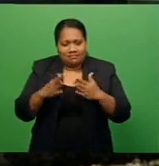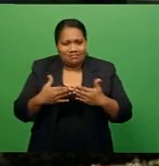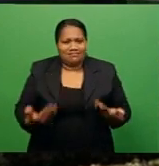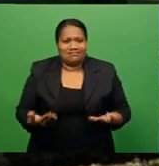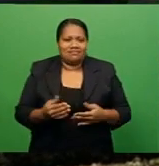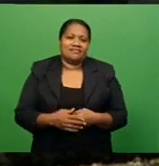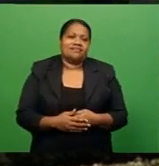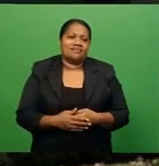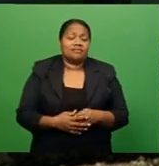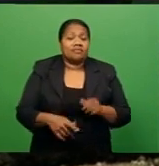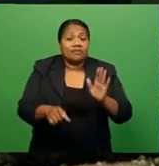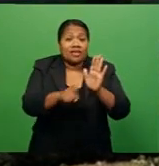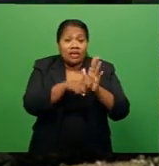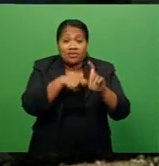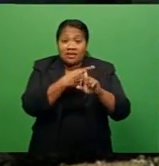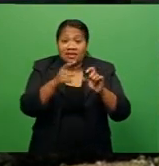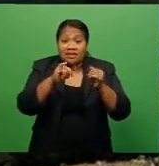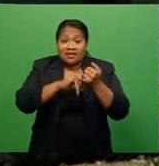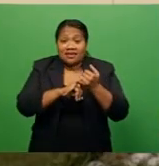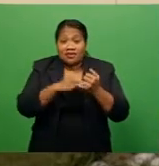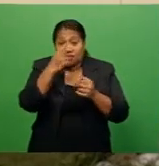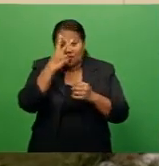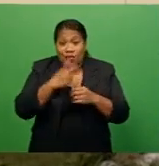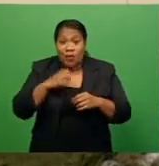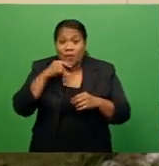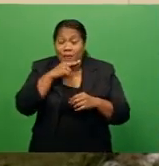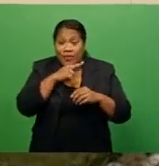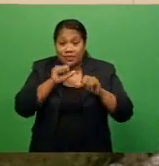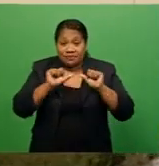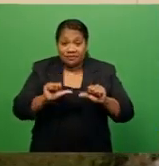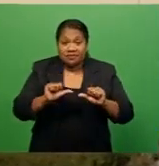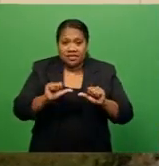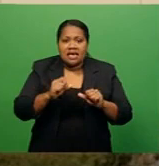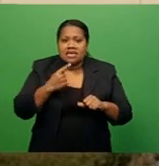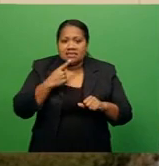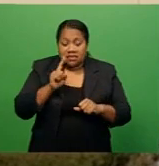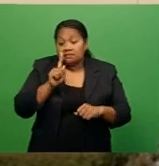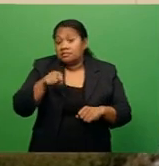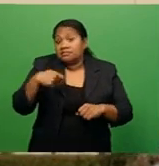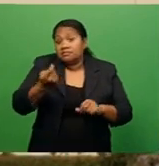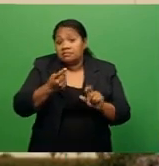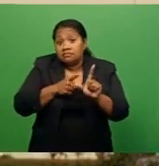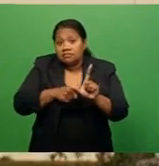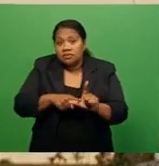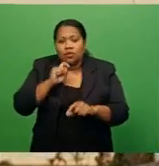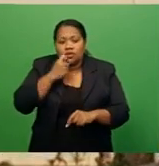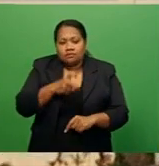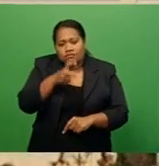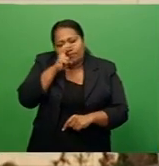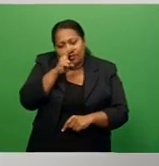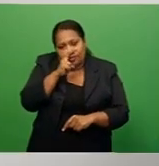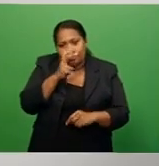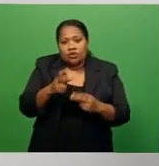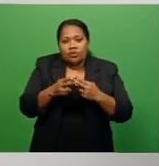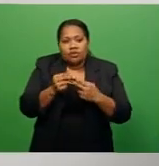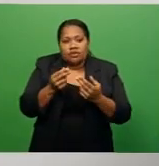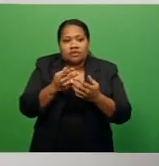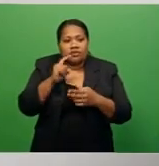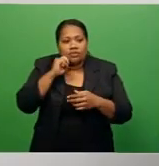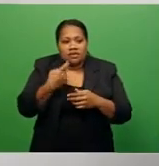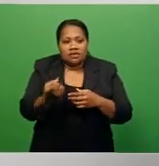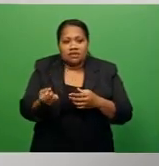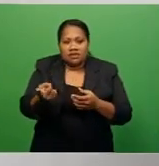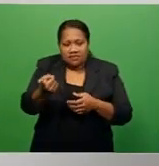Boys President Alifereti Yaya says from next year they will be stricter with the intakes. The old scholars plays an